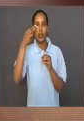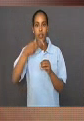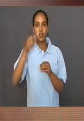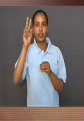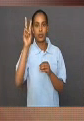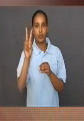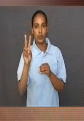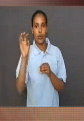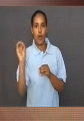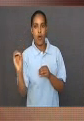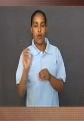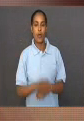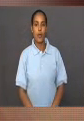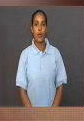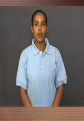2H2O,